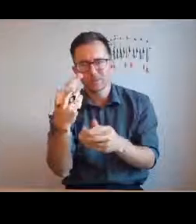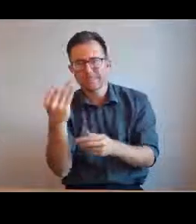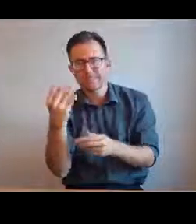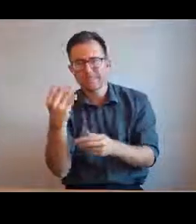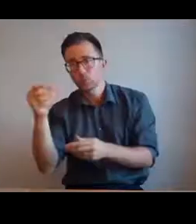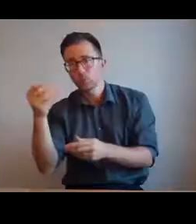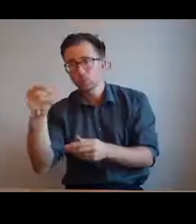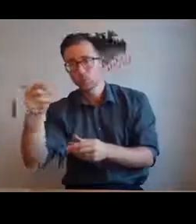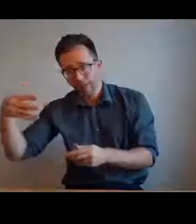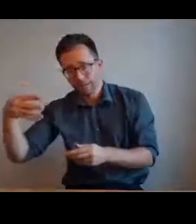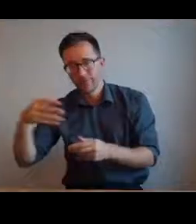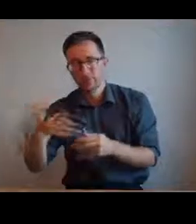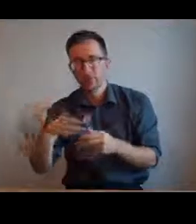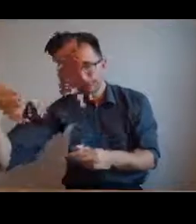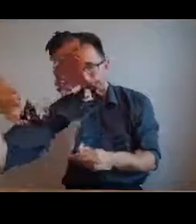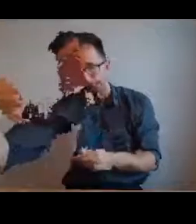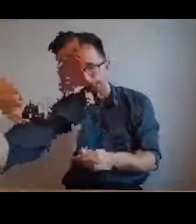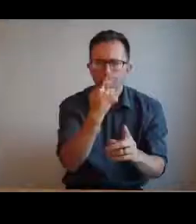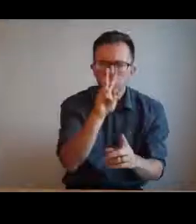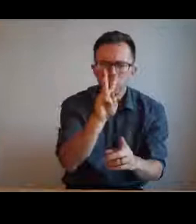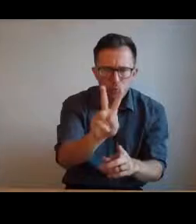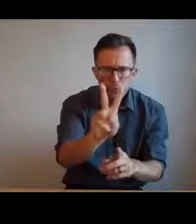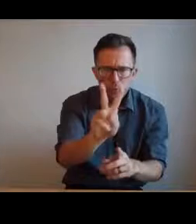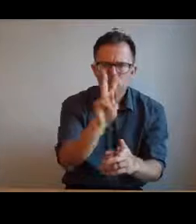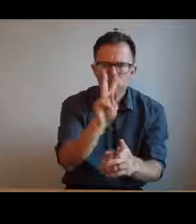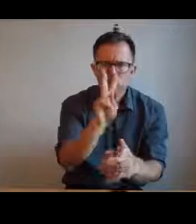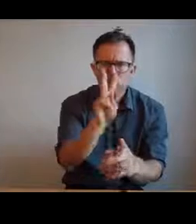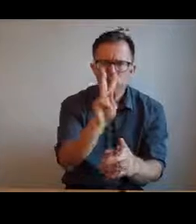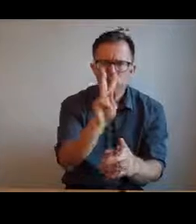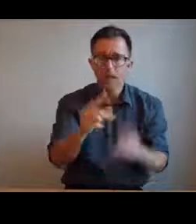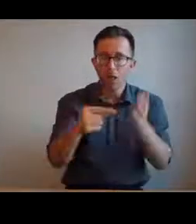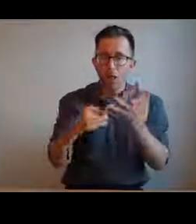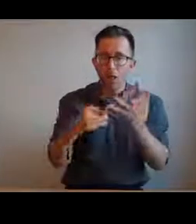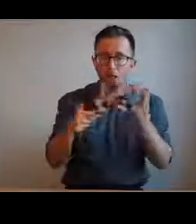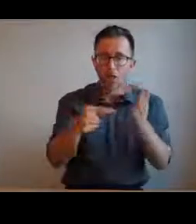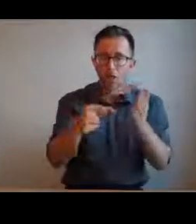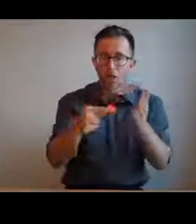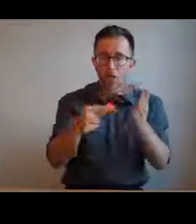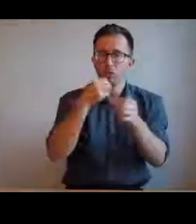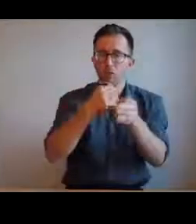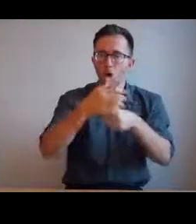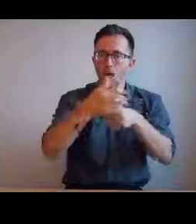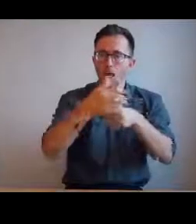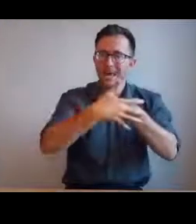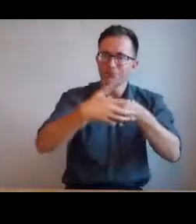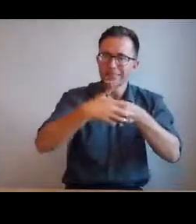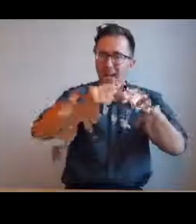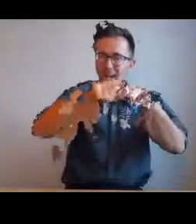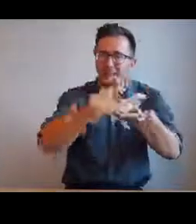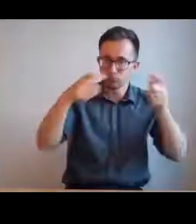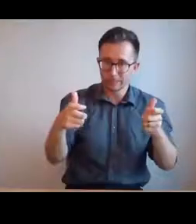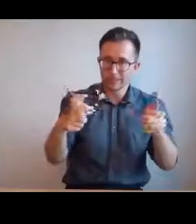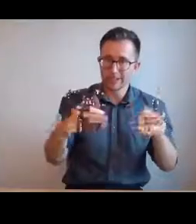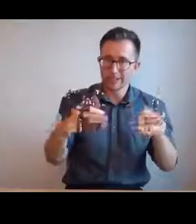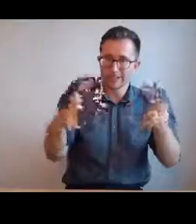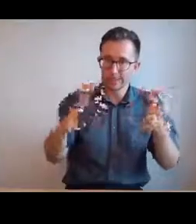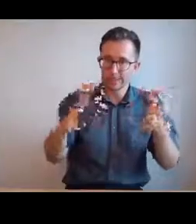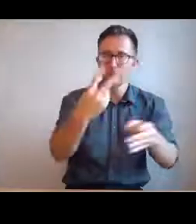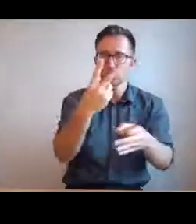So number 2 on screen is the Thong Lane Green Bridge over Lower Thames Crossing, which has moved 20 metres